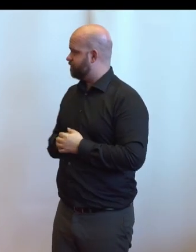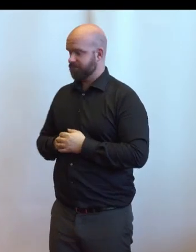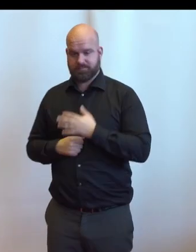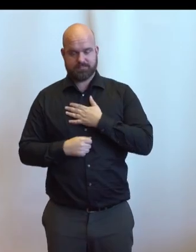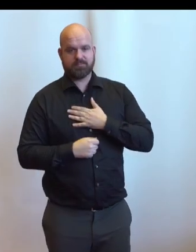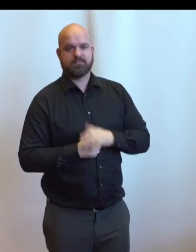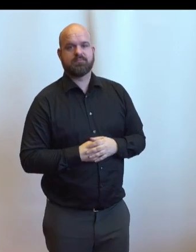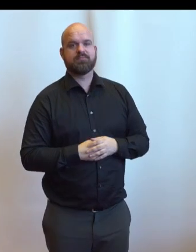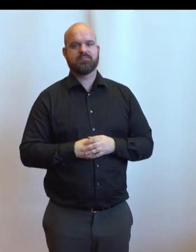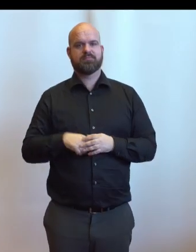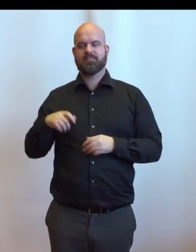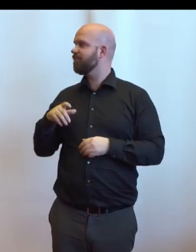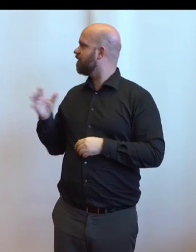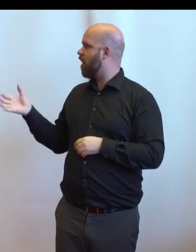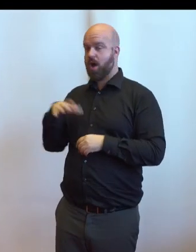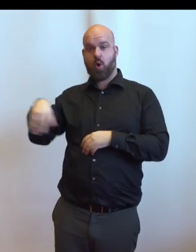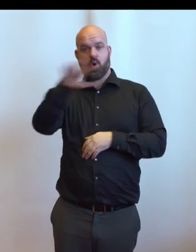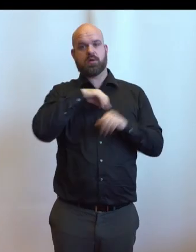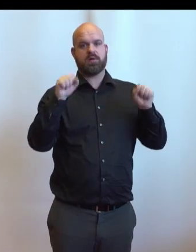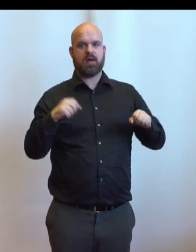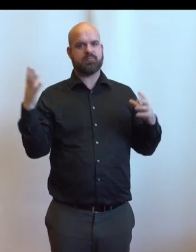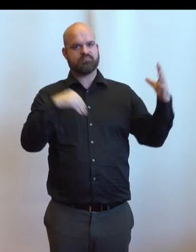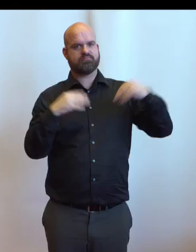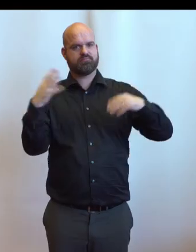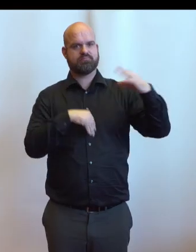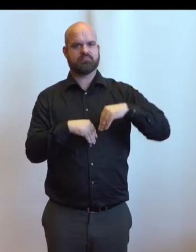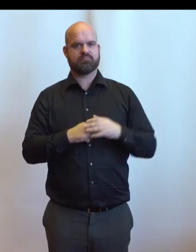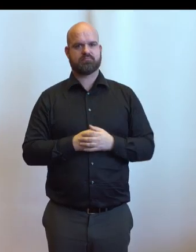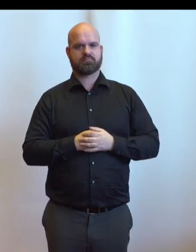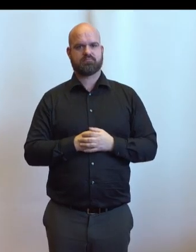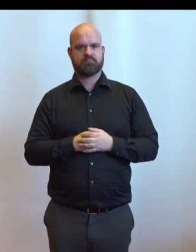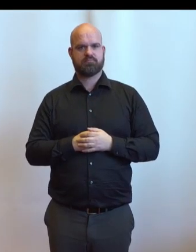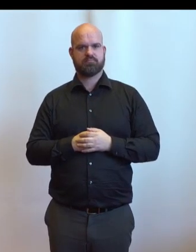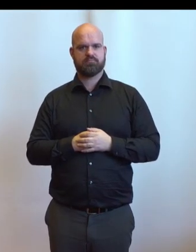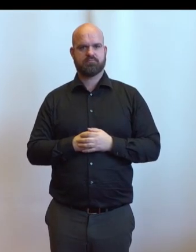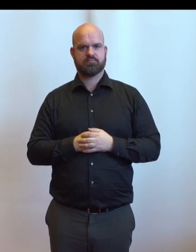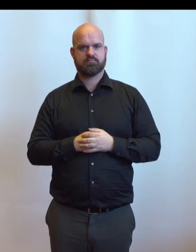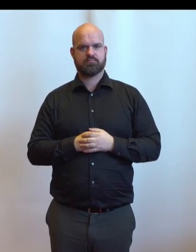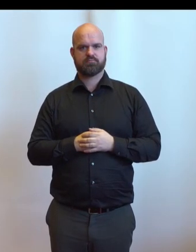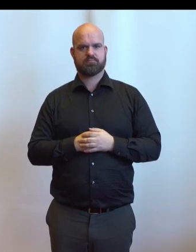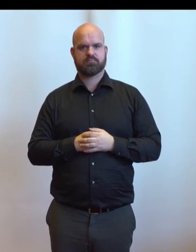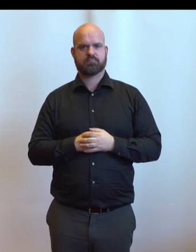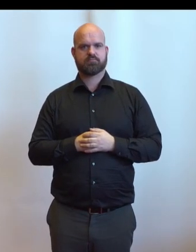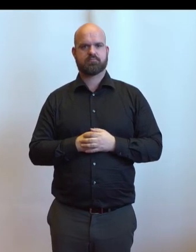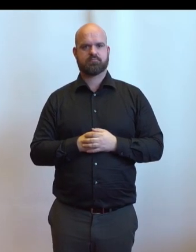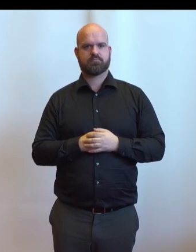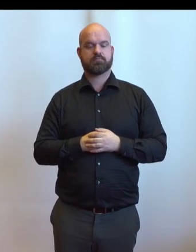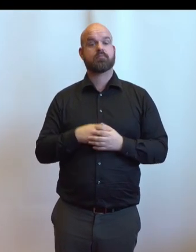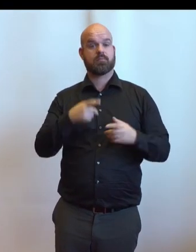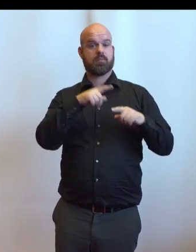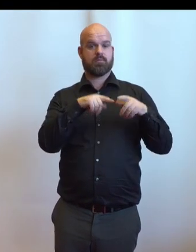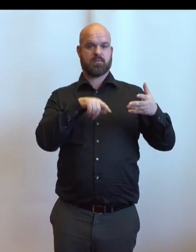promise. I will share with you via LinkedIn the beautiful ILO